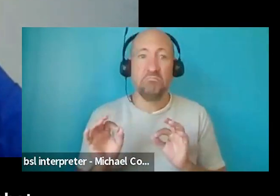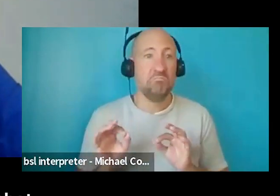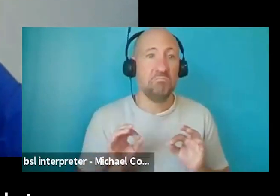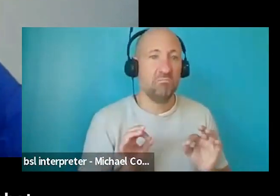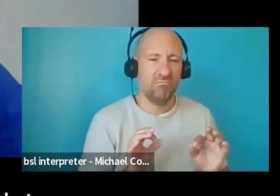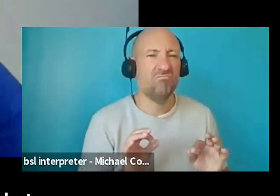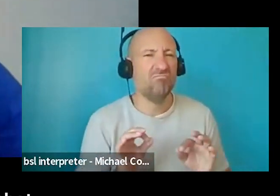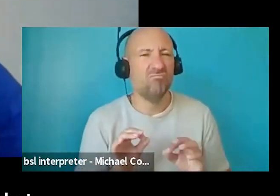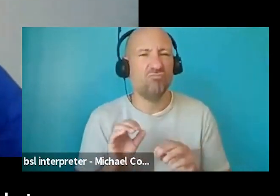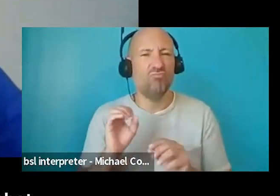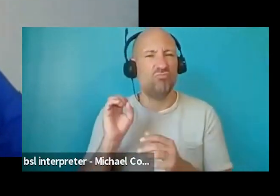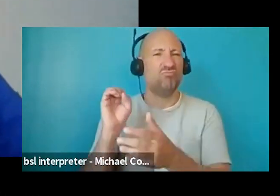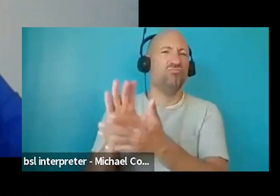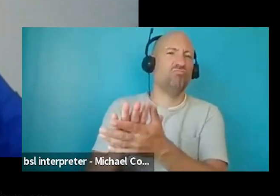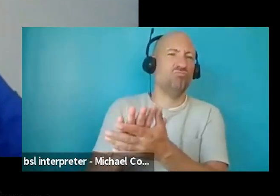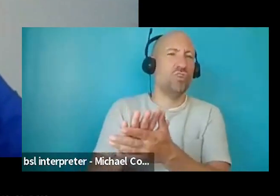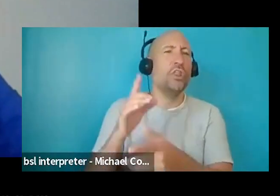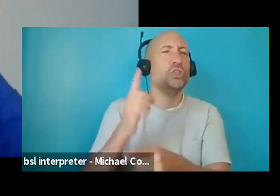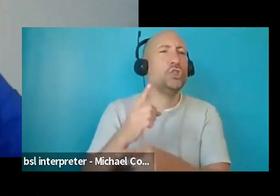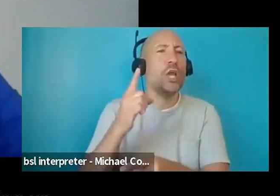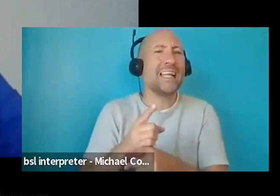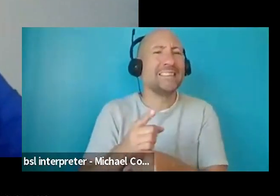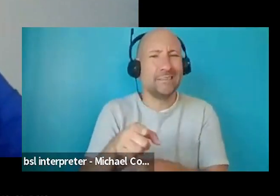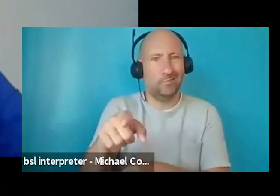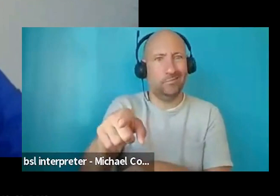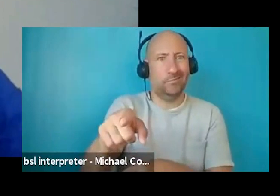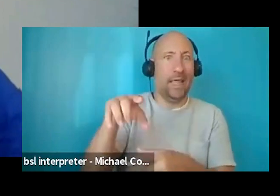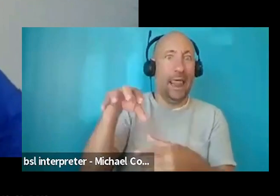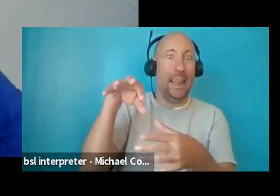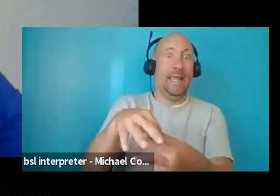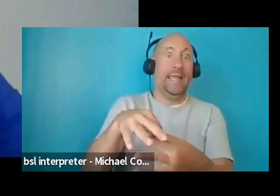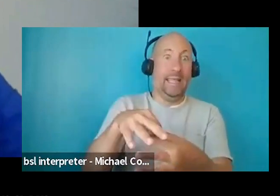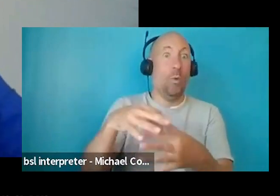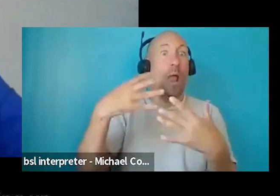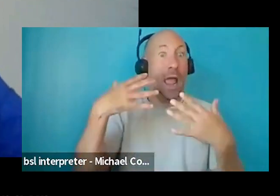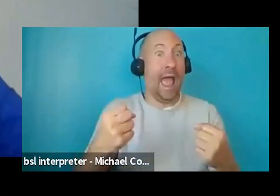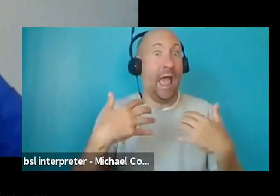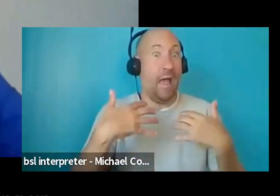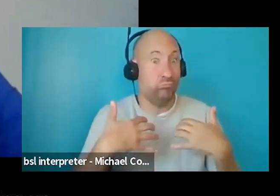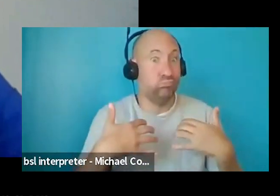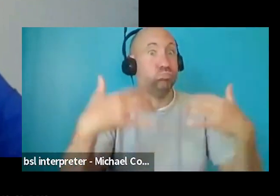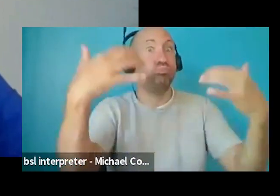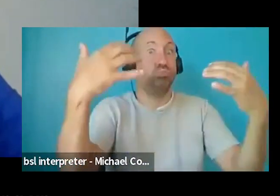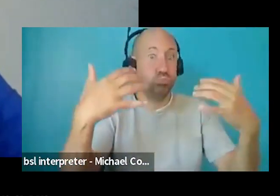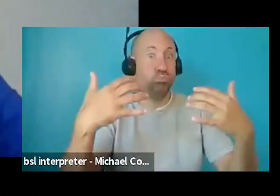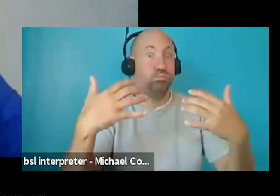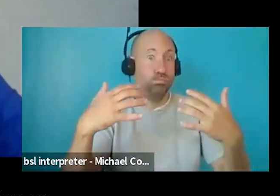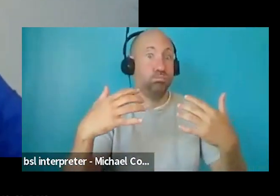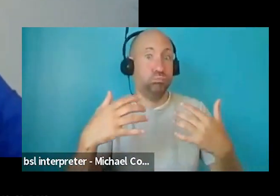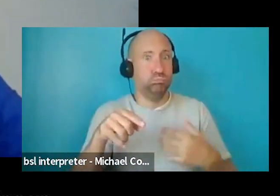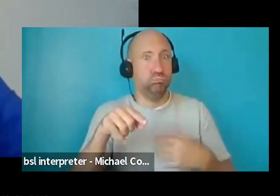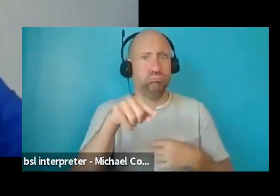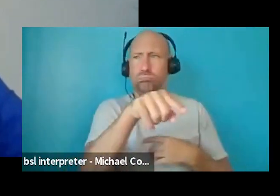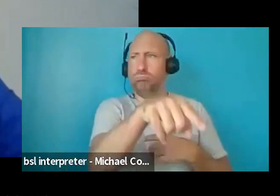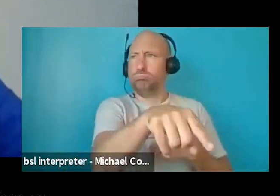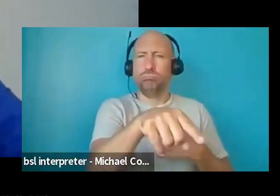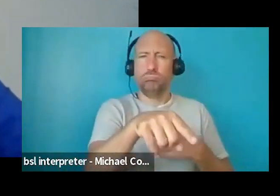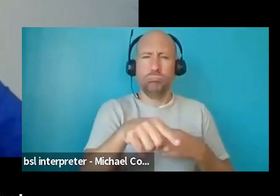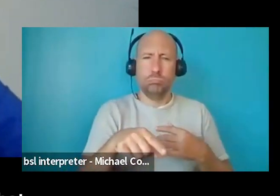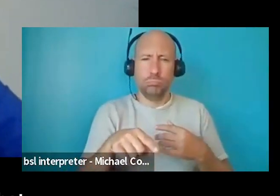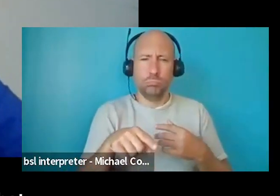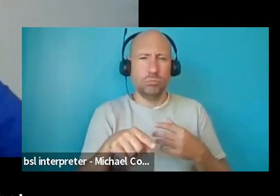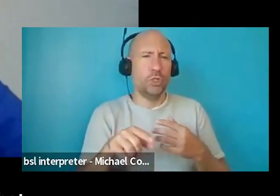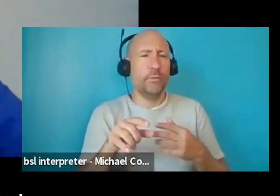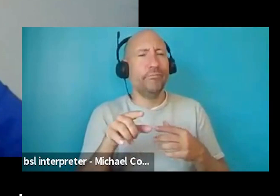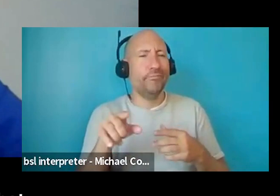the webinar chat to share a link, because we have a symposium on the end of the, coming up to the end of Europe Beyond